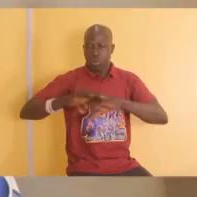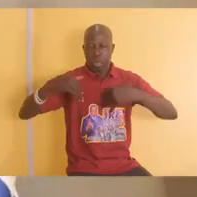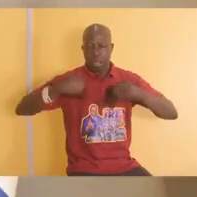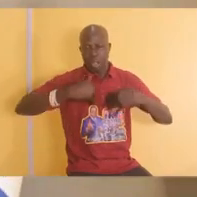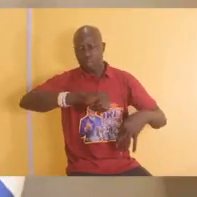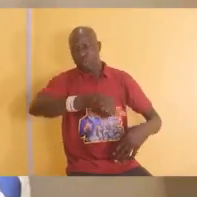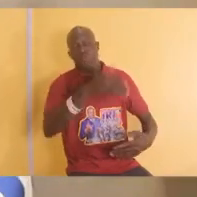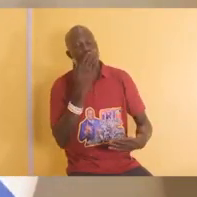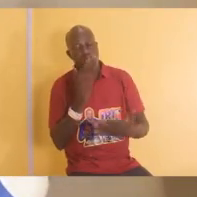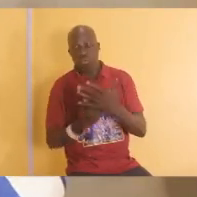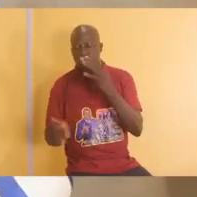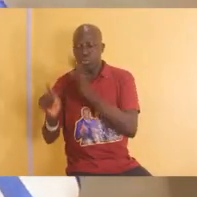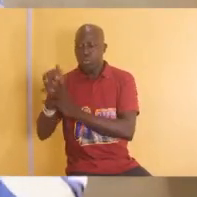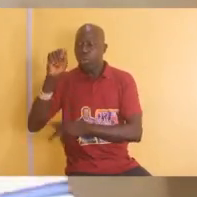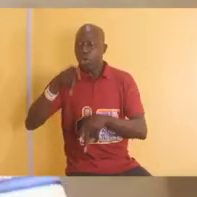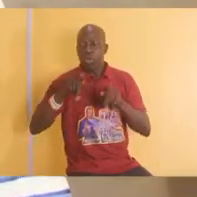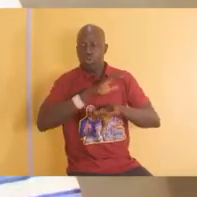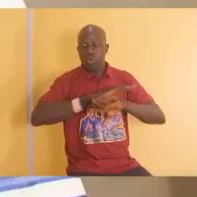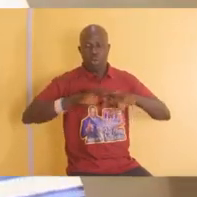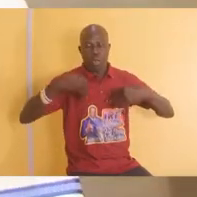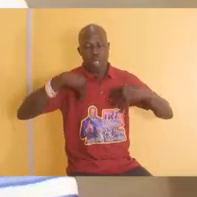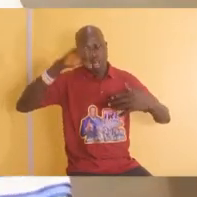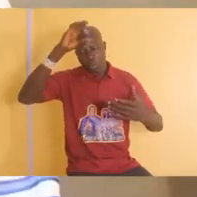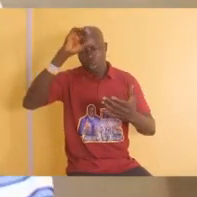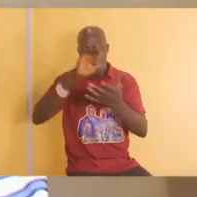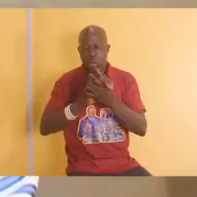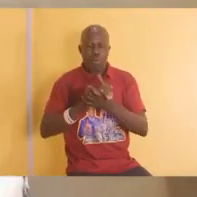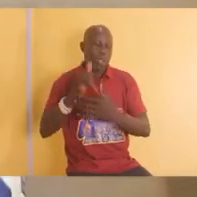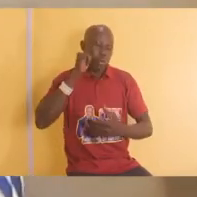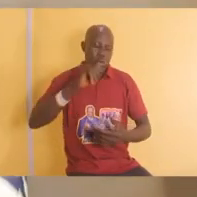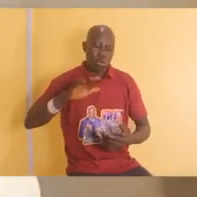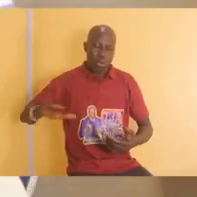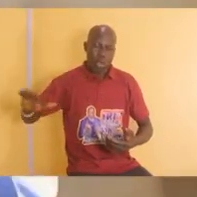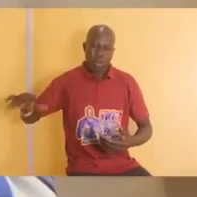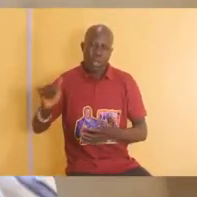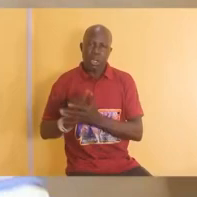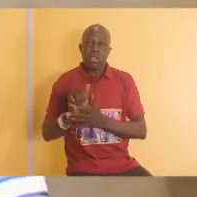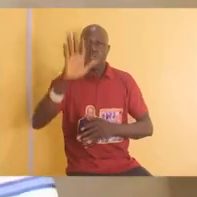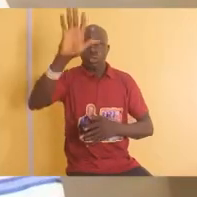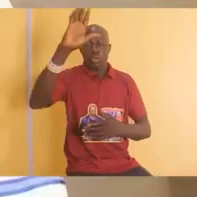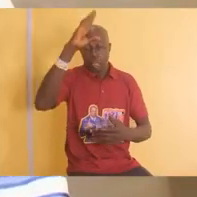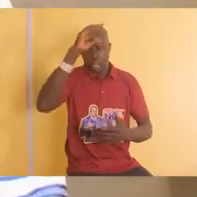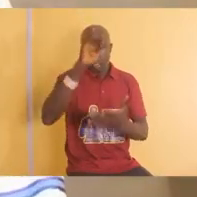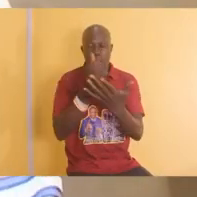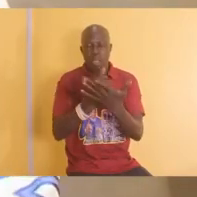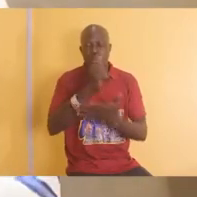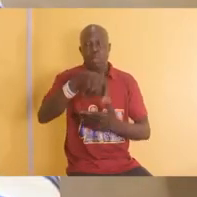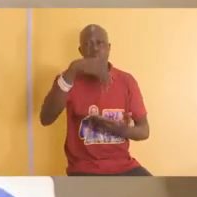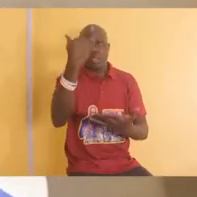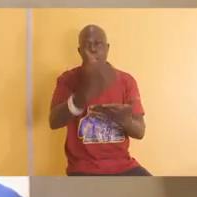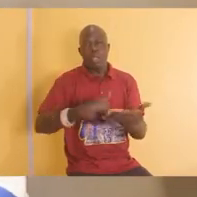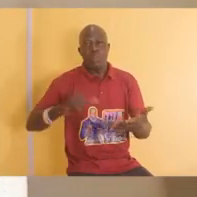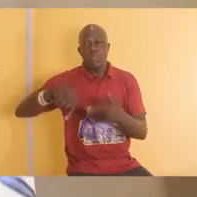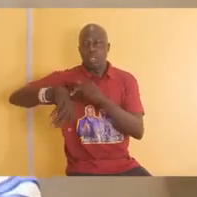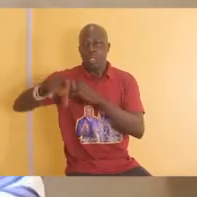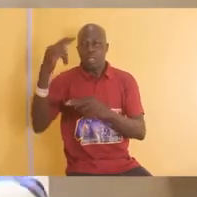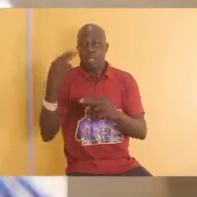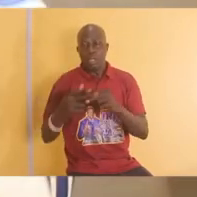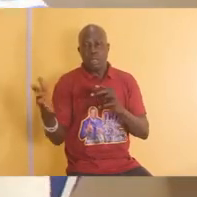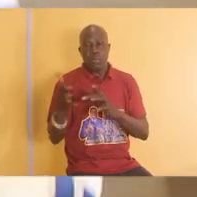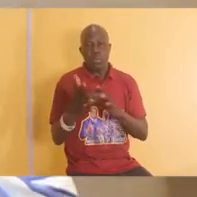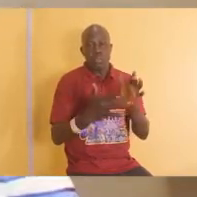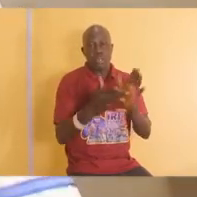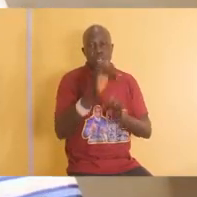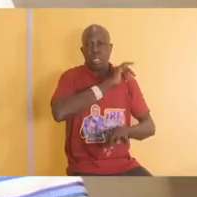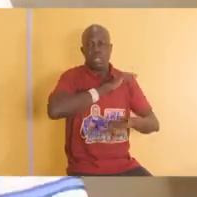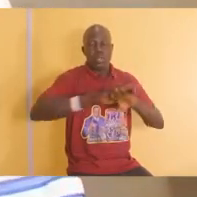Affliction of those who have good people. You are barren or you don't have to ask God of wife. It's your amen that will claim it. In the name of Jesus.